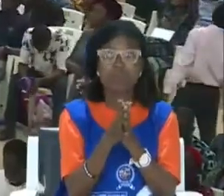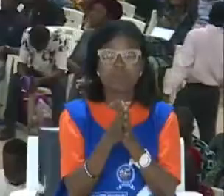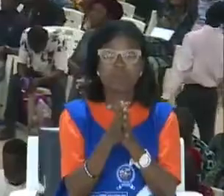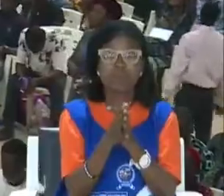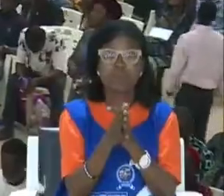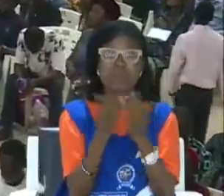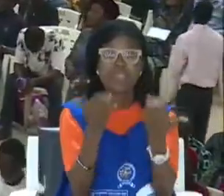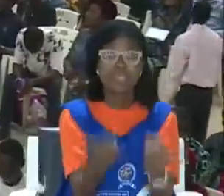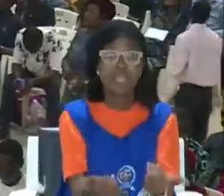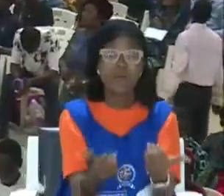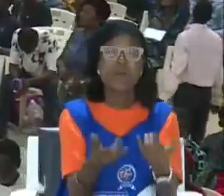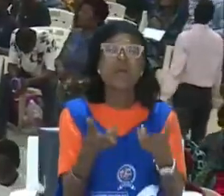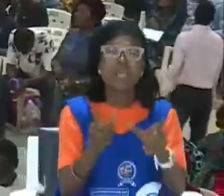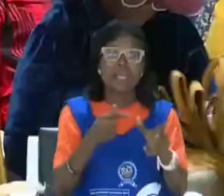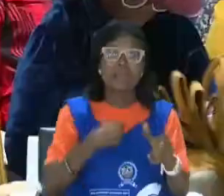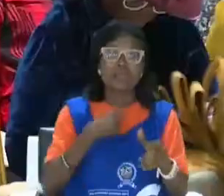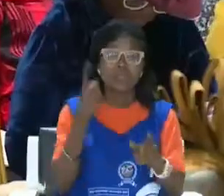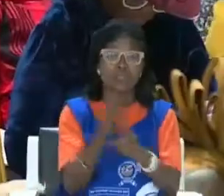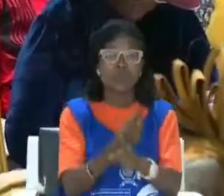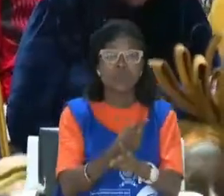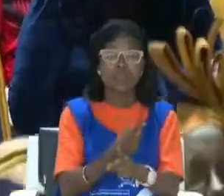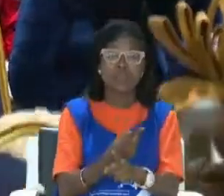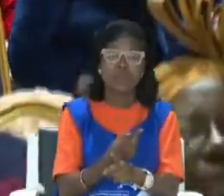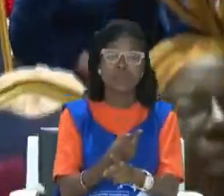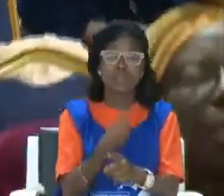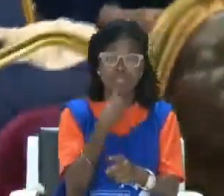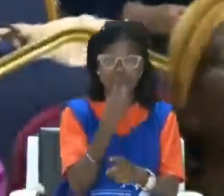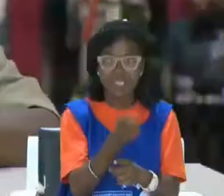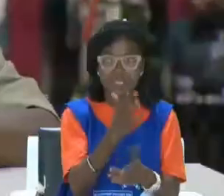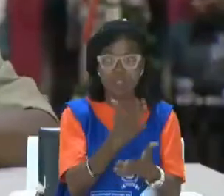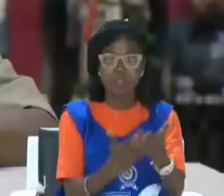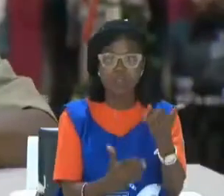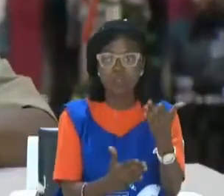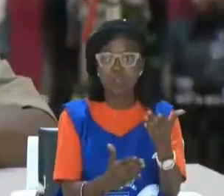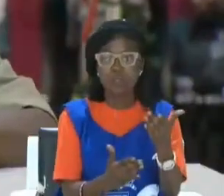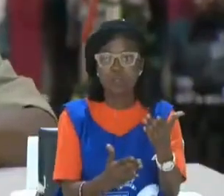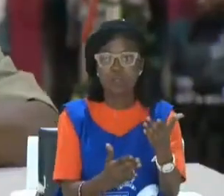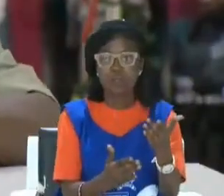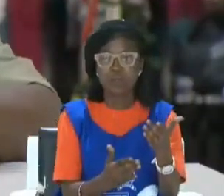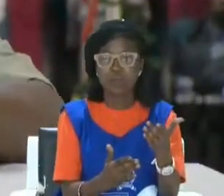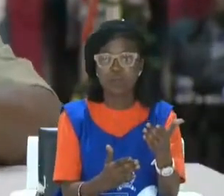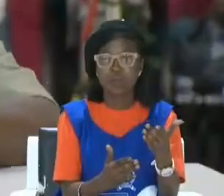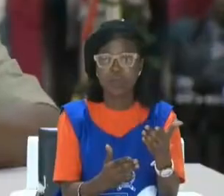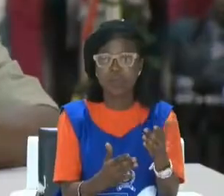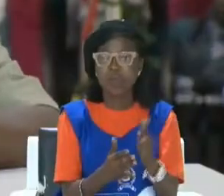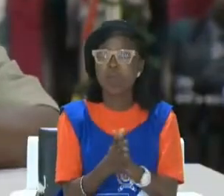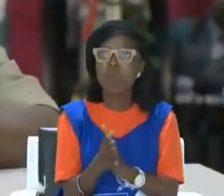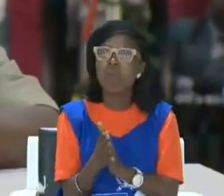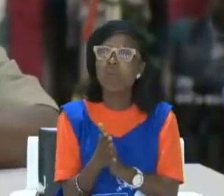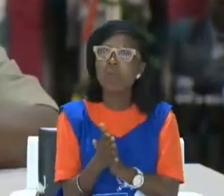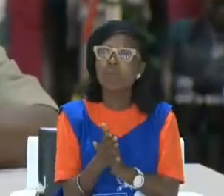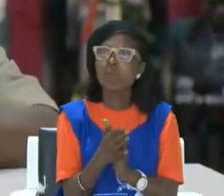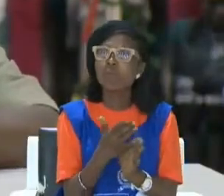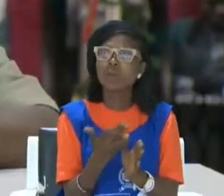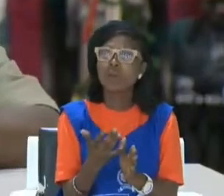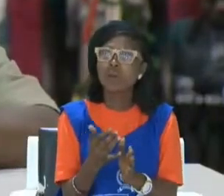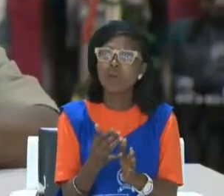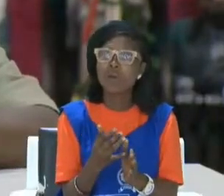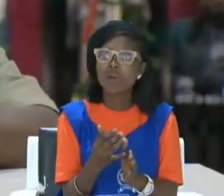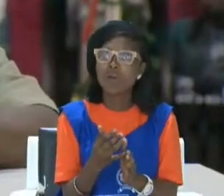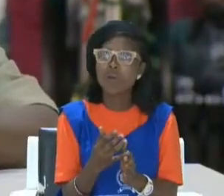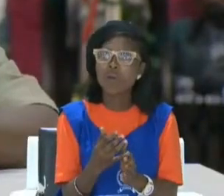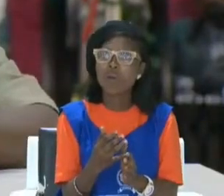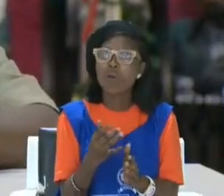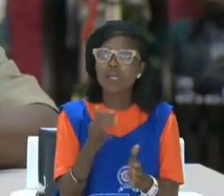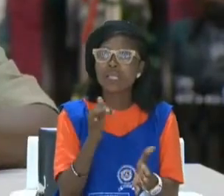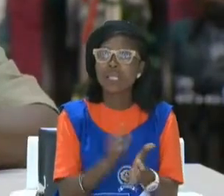Now, let me just mention what somebody had mentioned earlier on. And that's what I